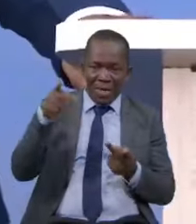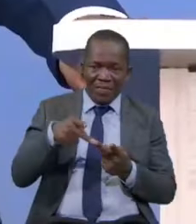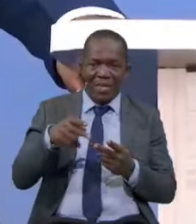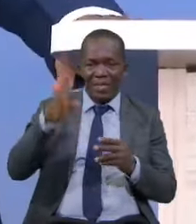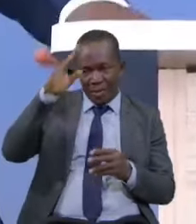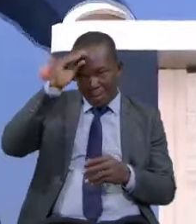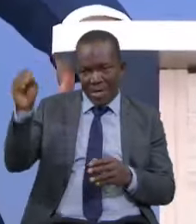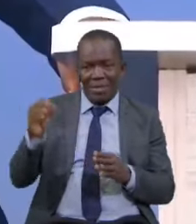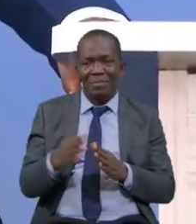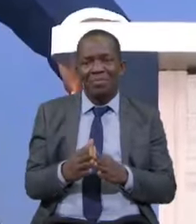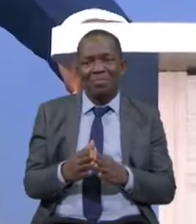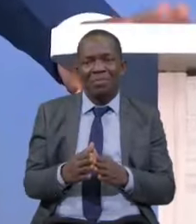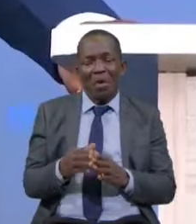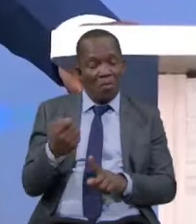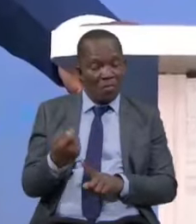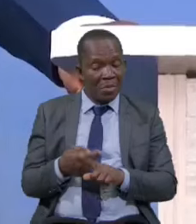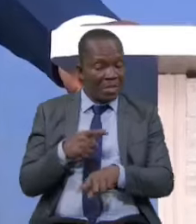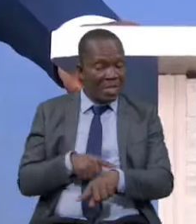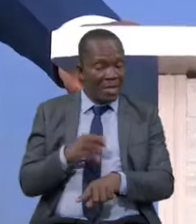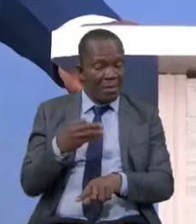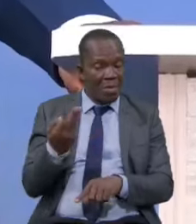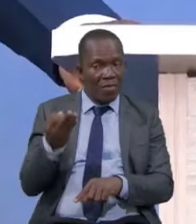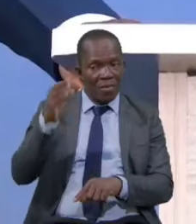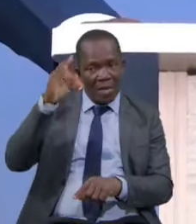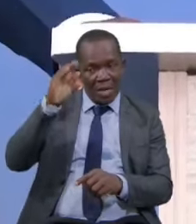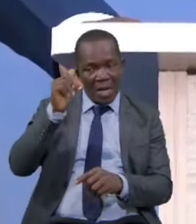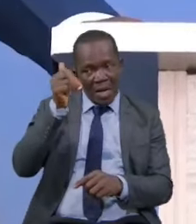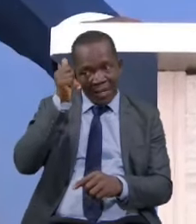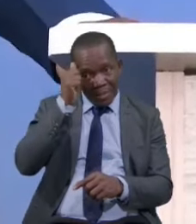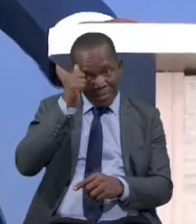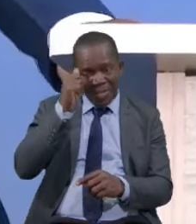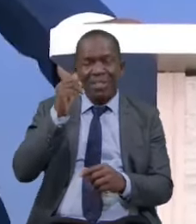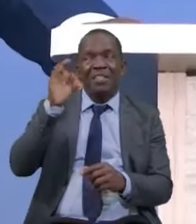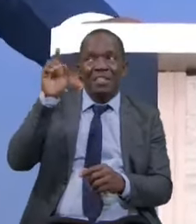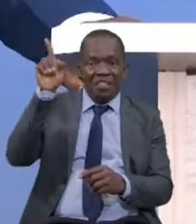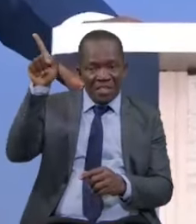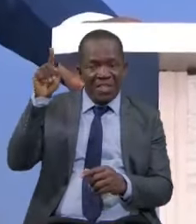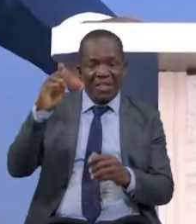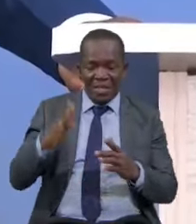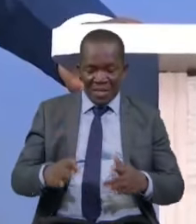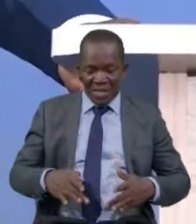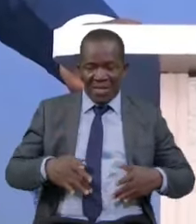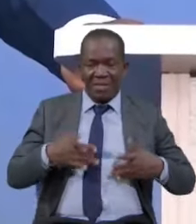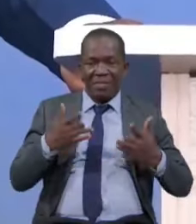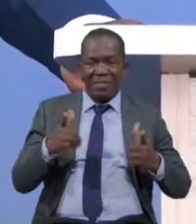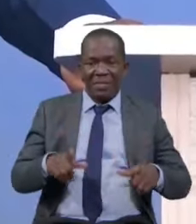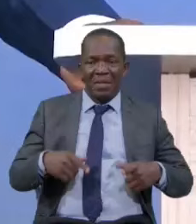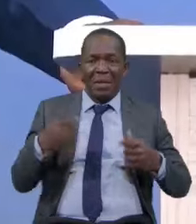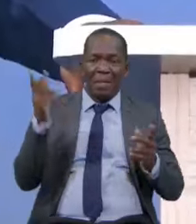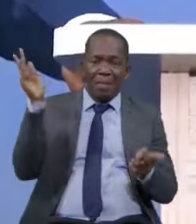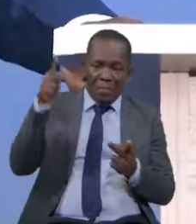Adam should have lived, but Adam failed. The way all those